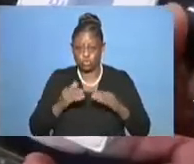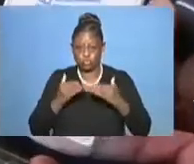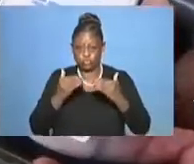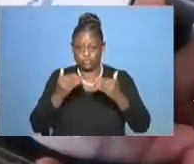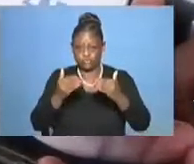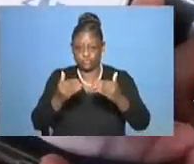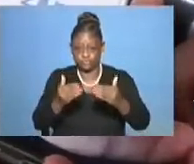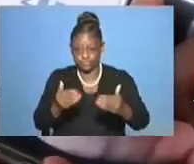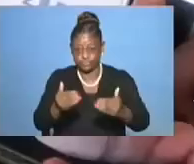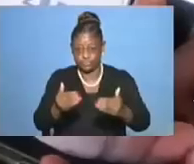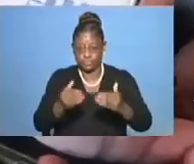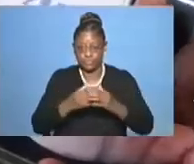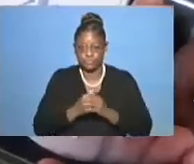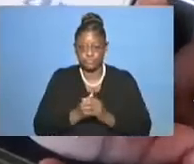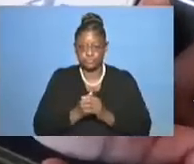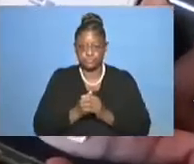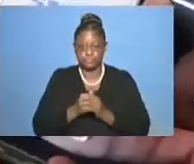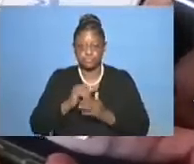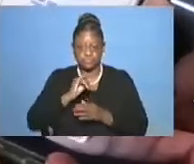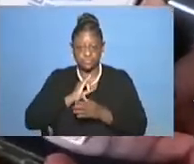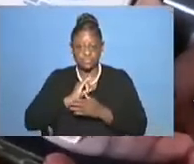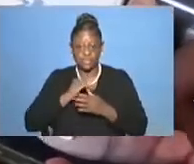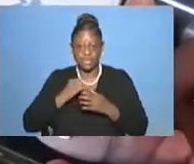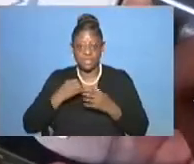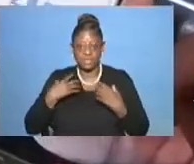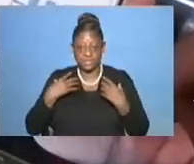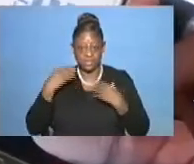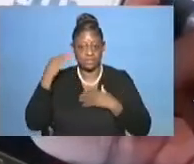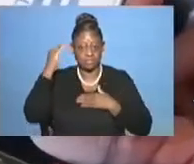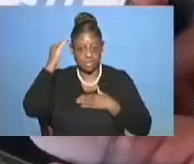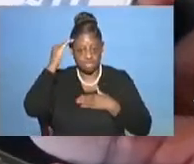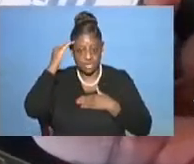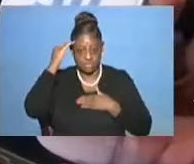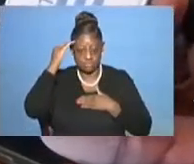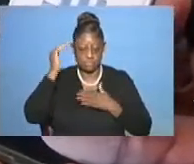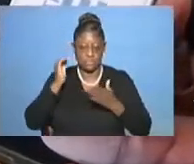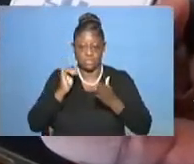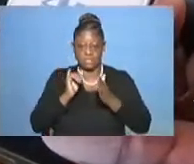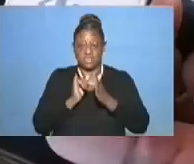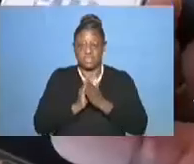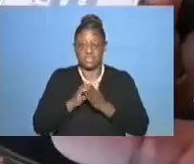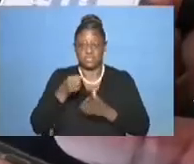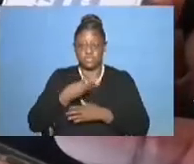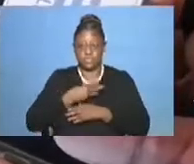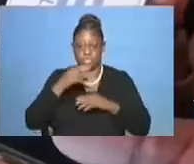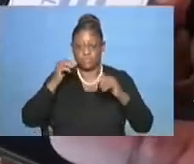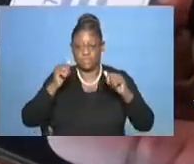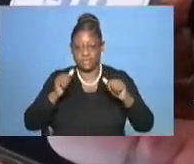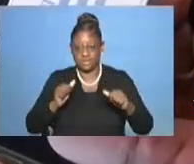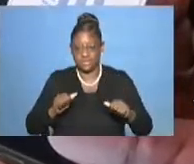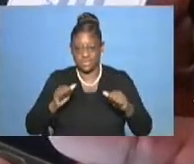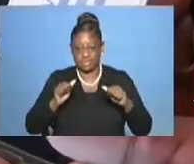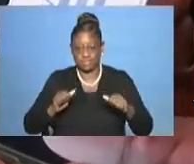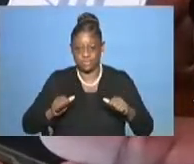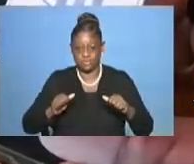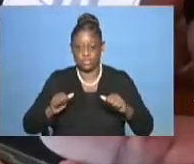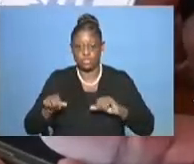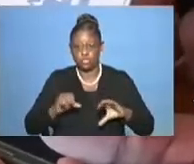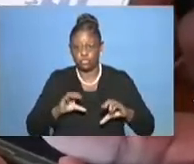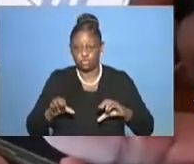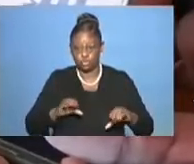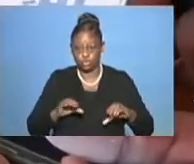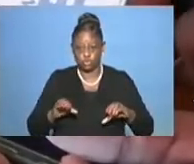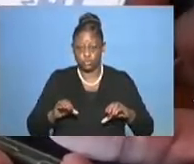forward. And I am confident that we will be able to do